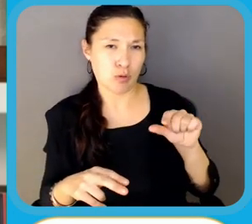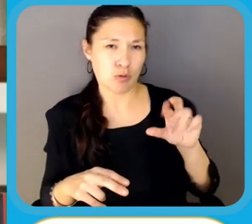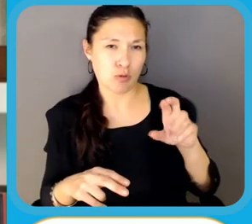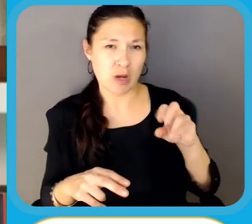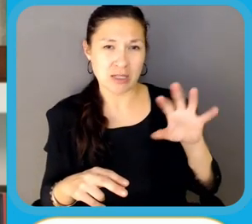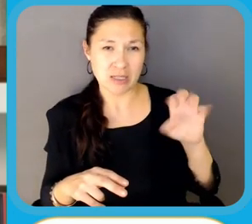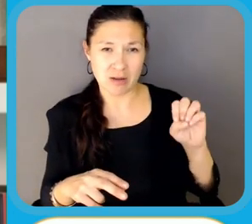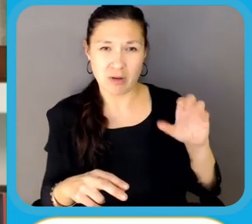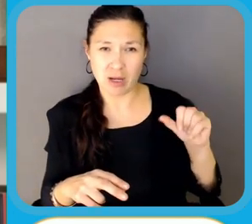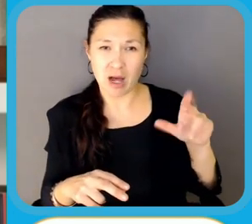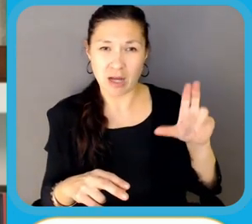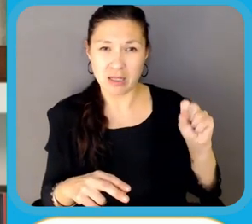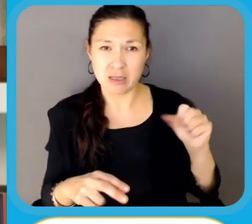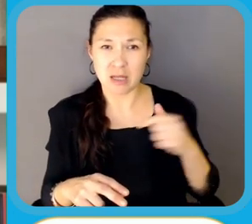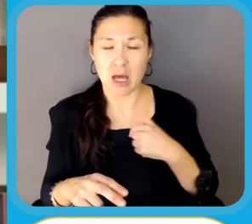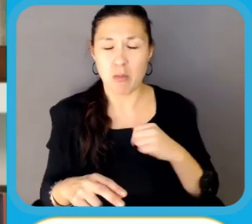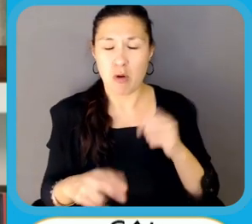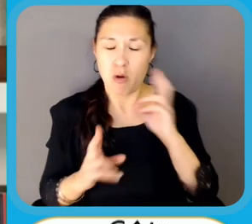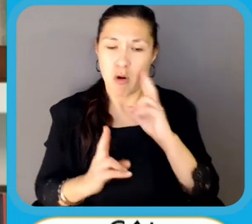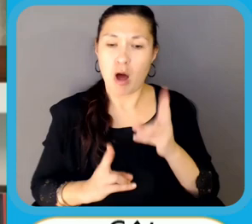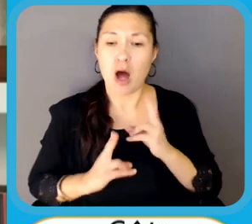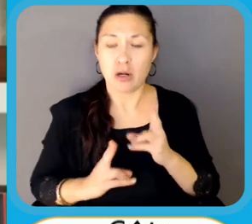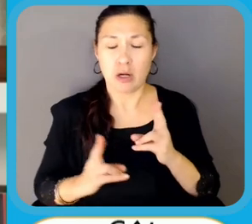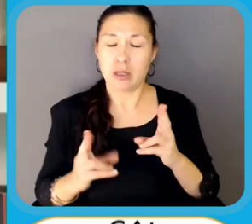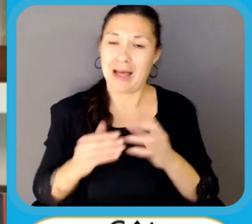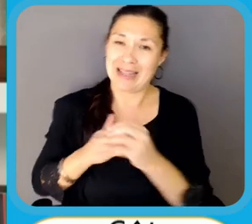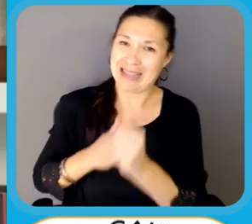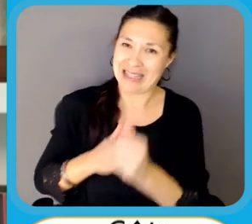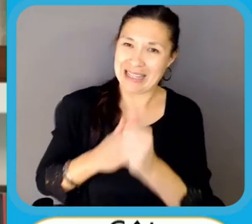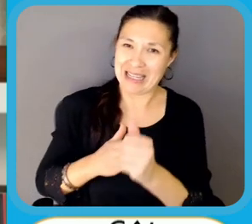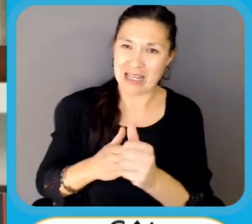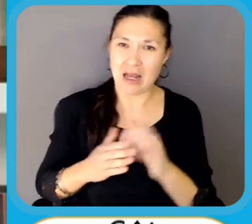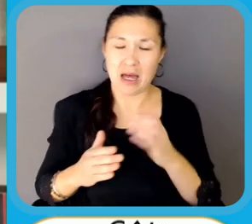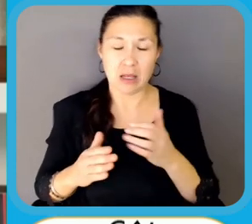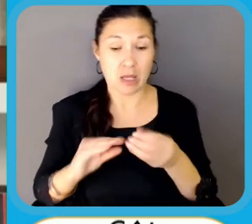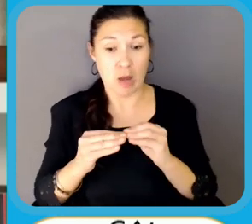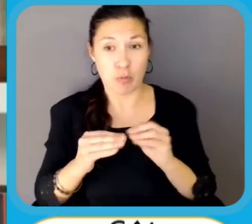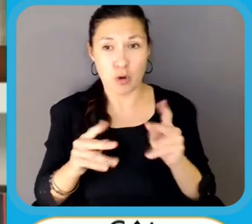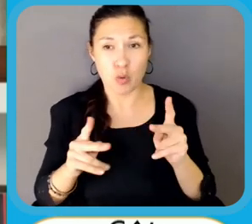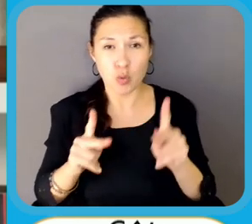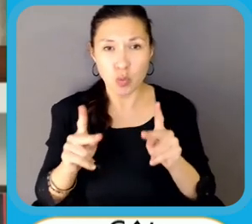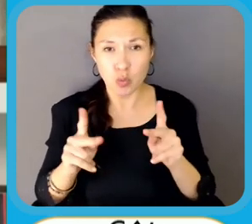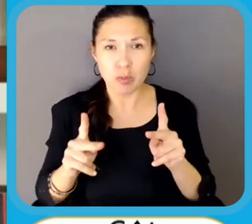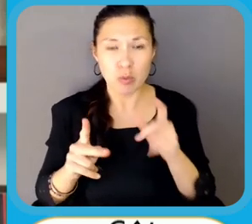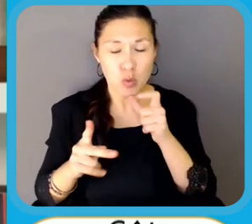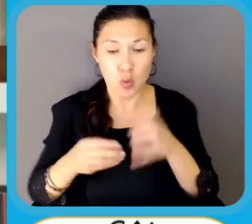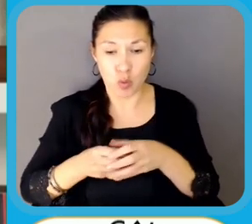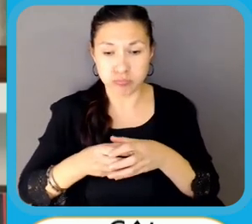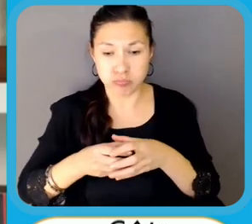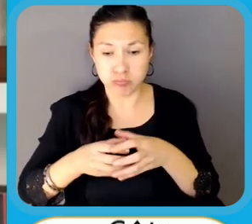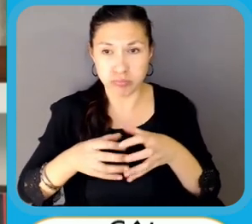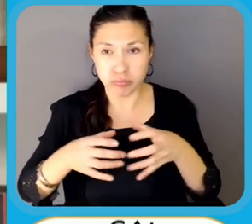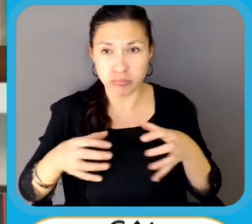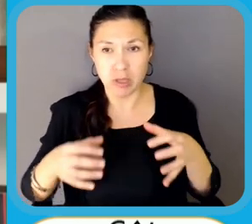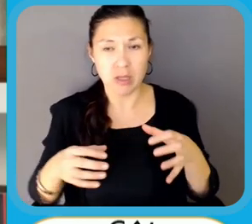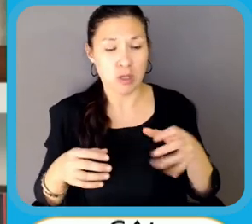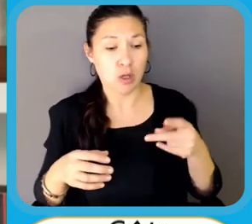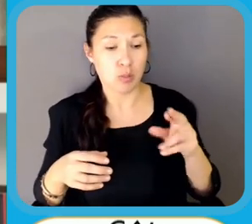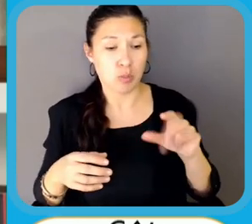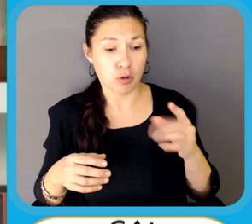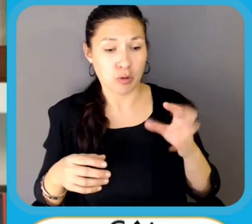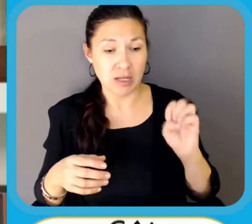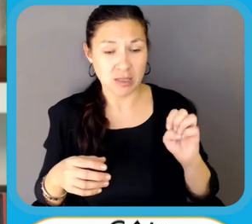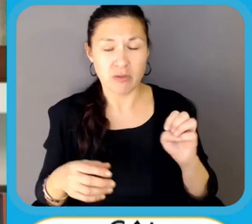lead our growing progressive movement inside Congress in delivering on transformative change and to work with some of